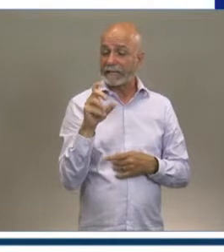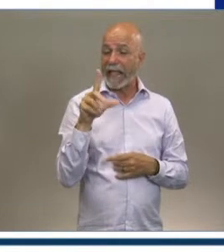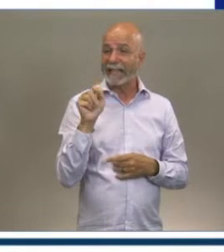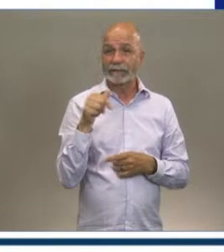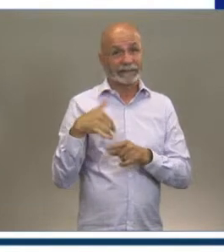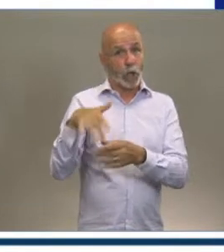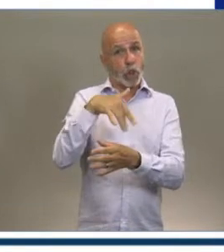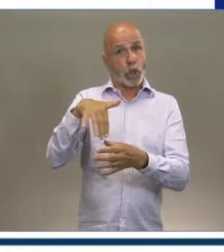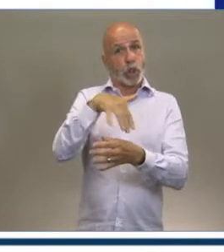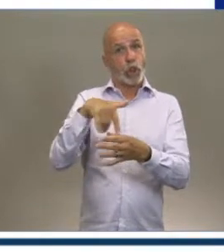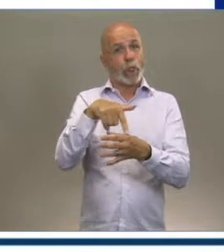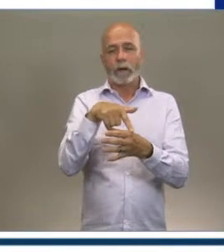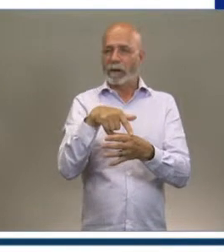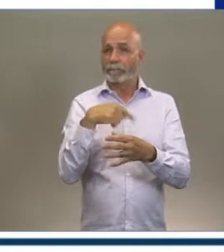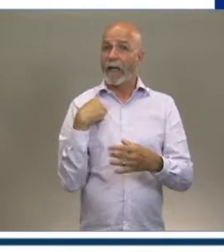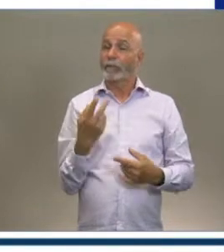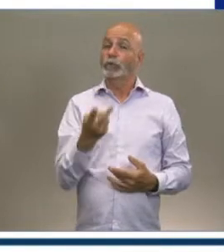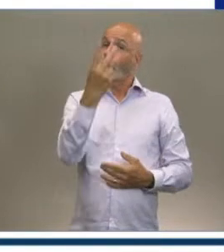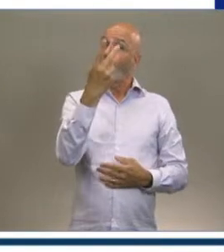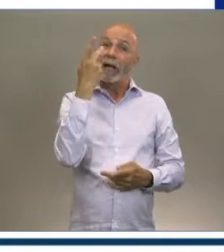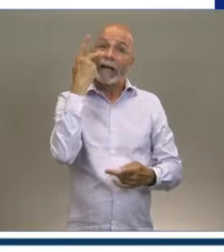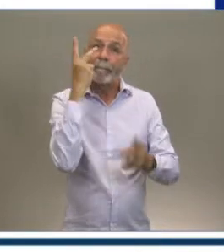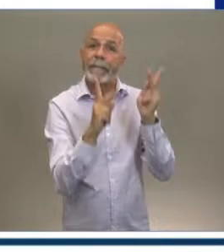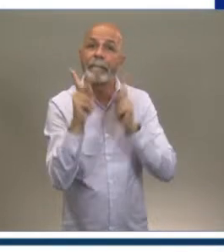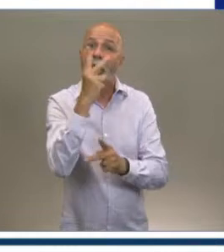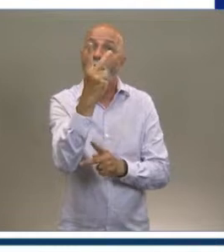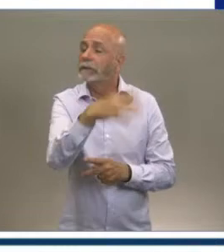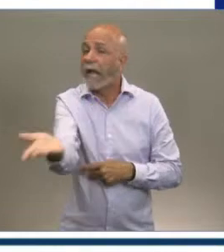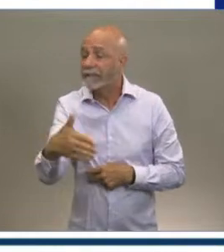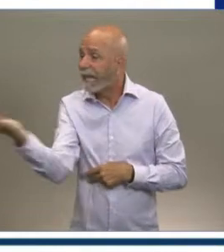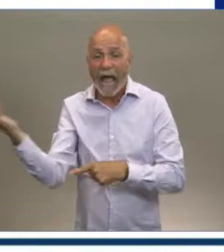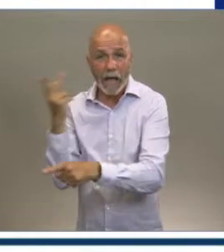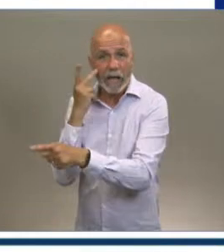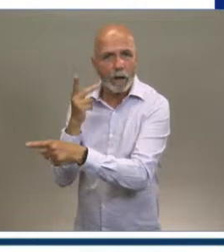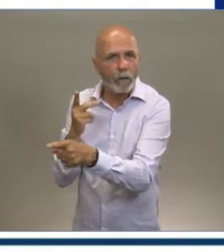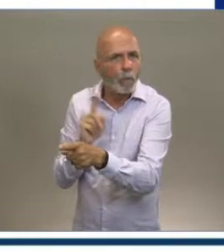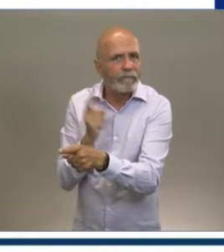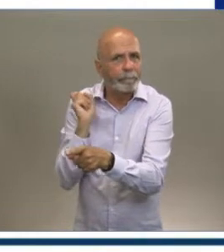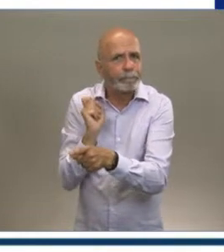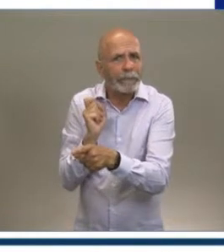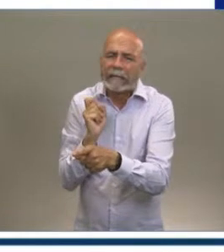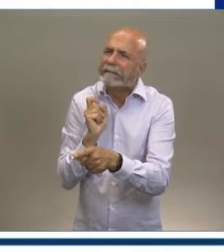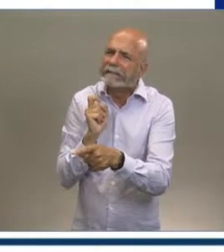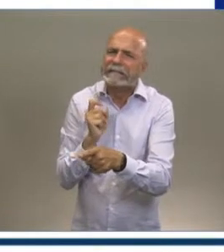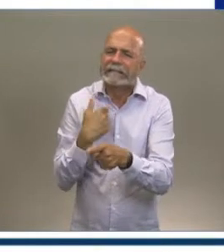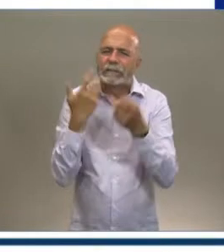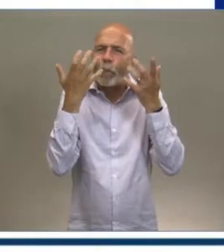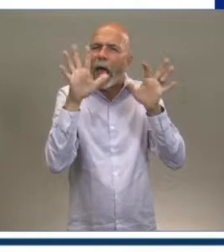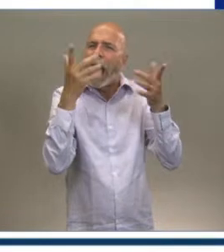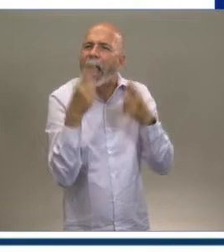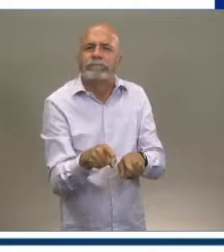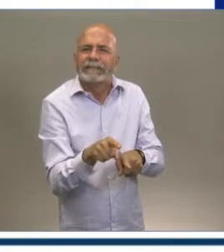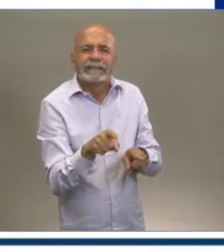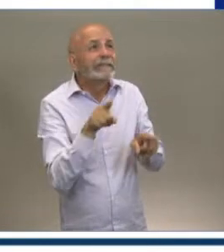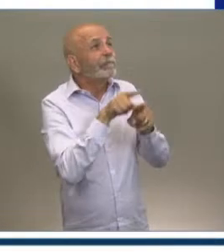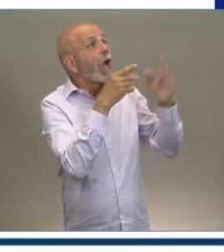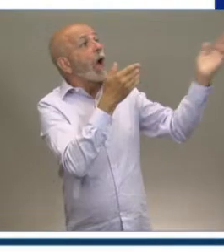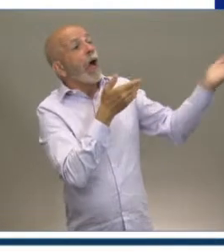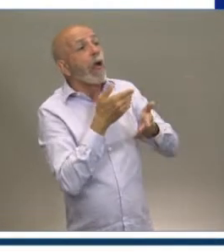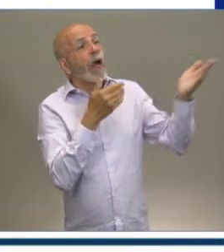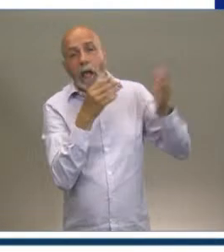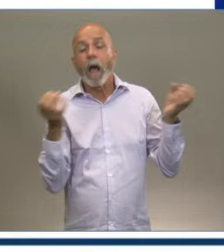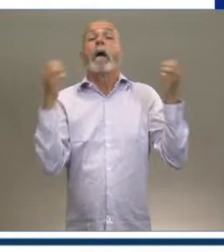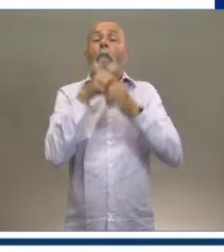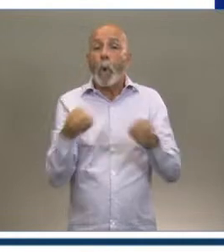today, sadly, and I'm not going to take the position that we're going to take any more loss of life here in Nova Scotia